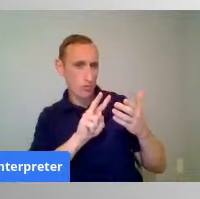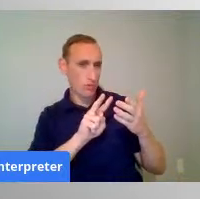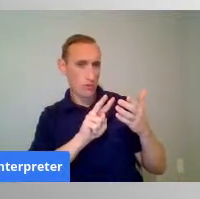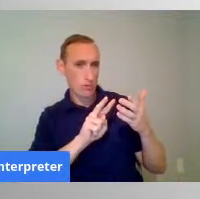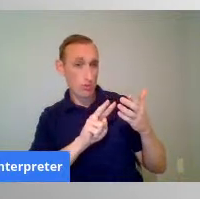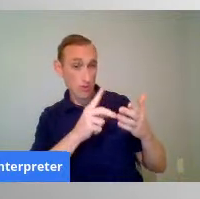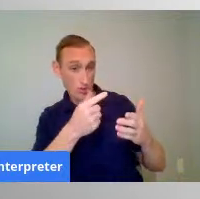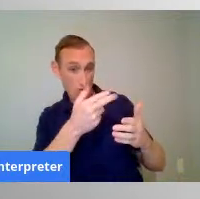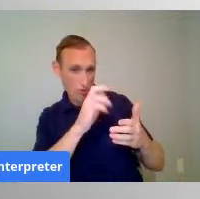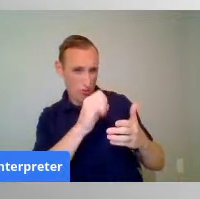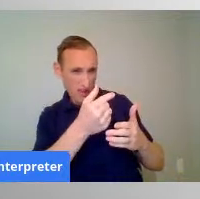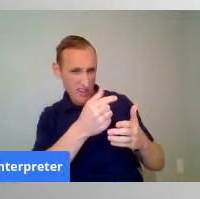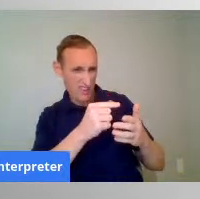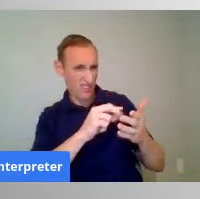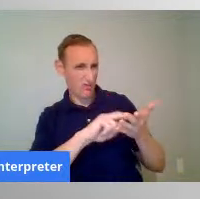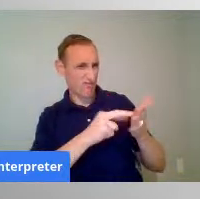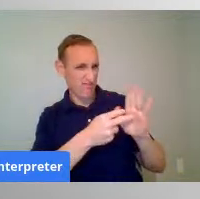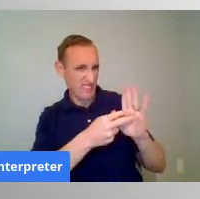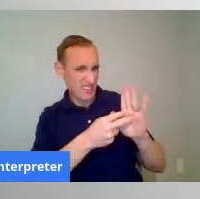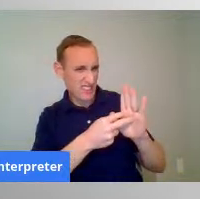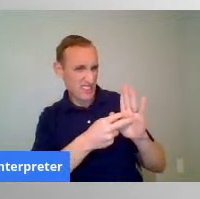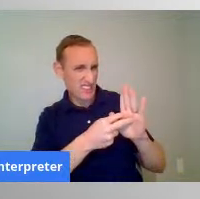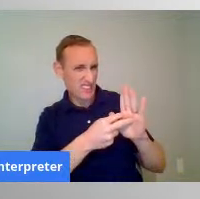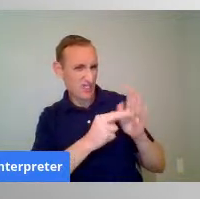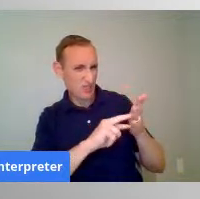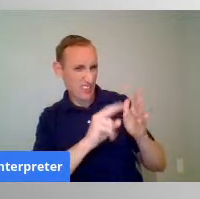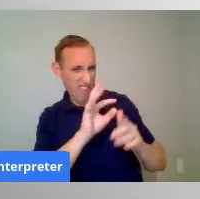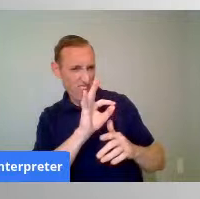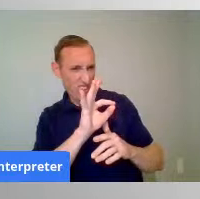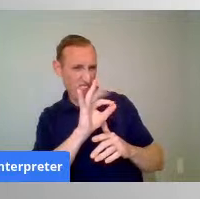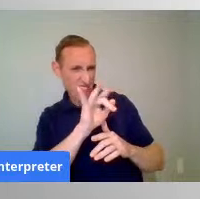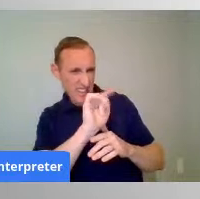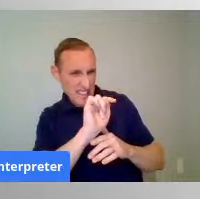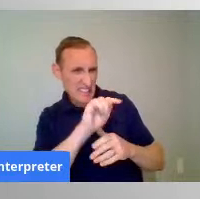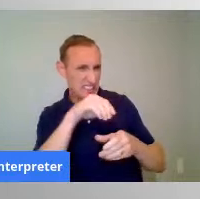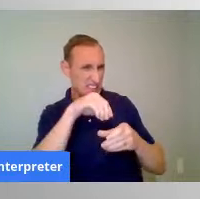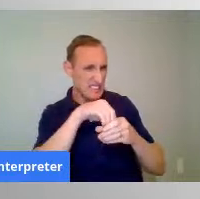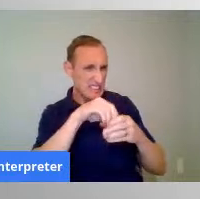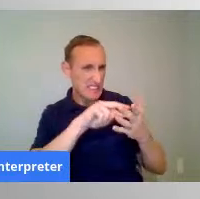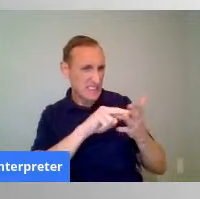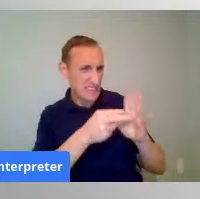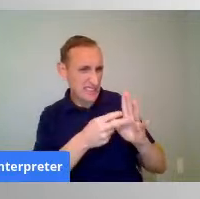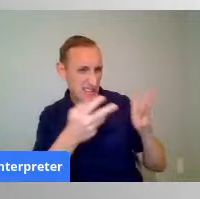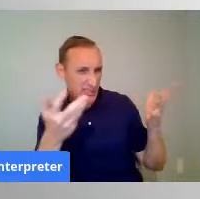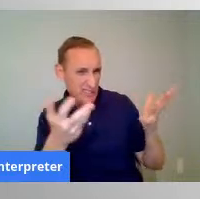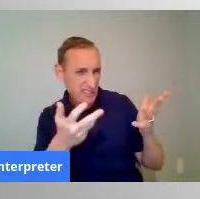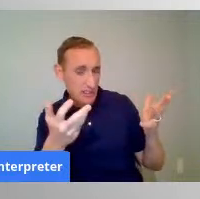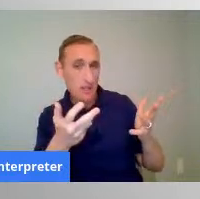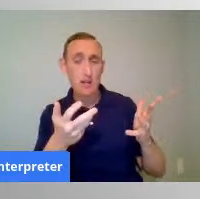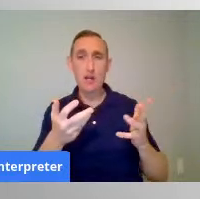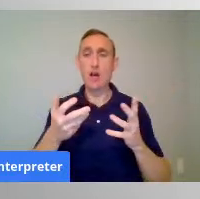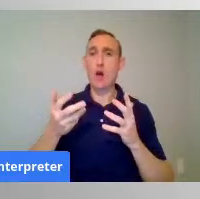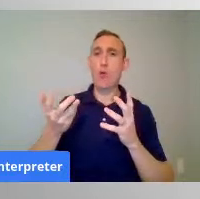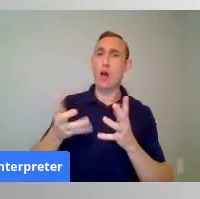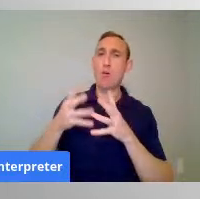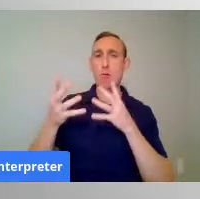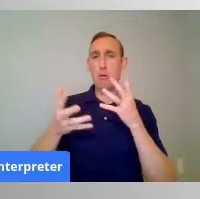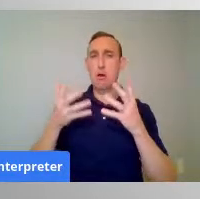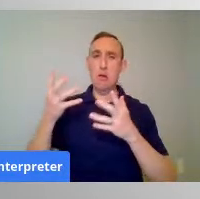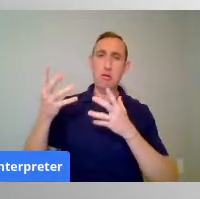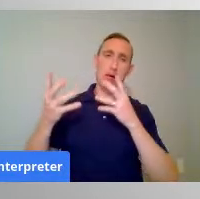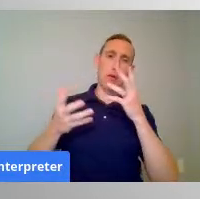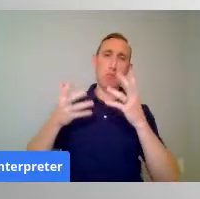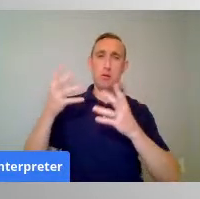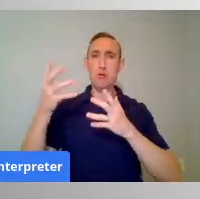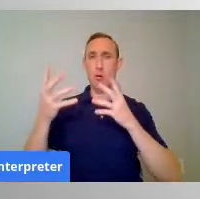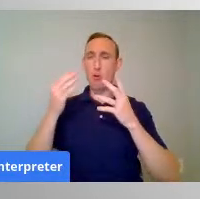Greg, can you clarify what you mean by where it fits in? Well, I'm just trying to, I mean, I know that early learning,